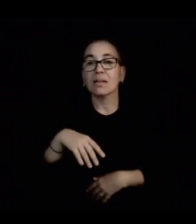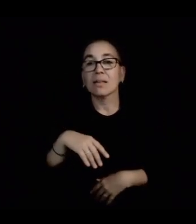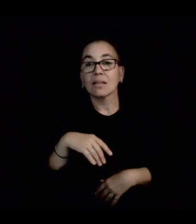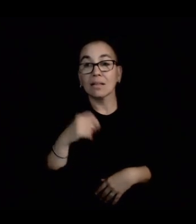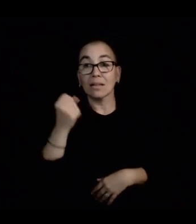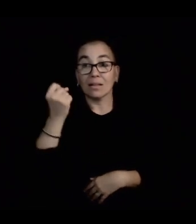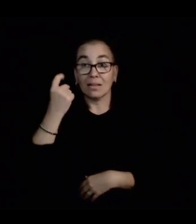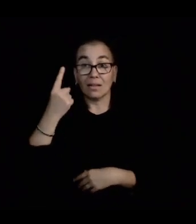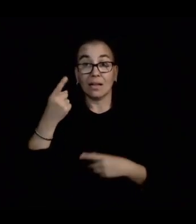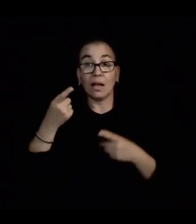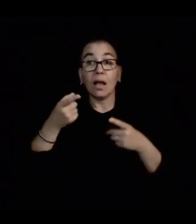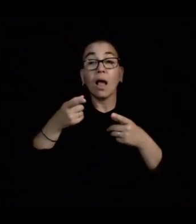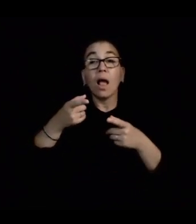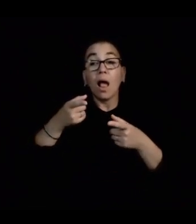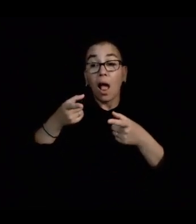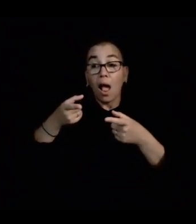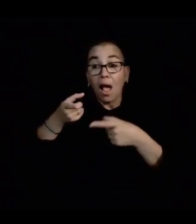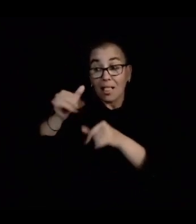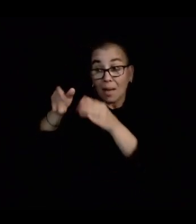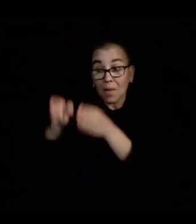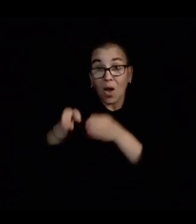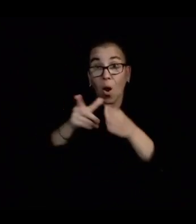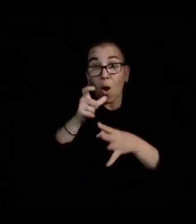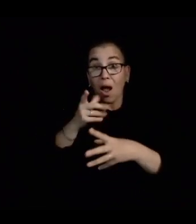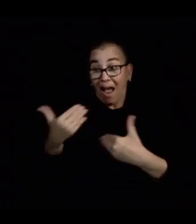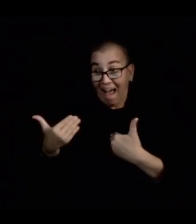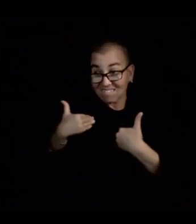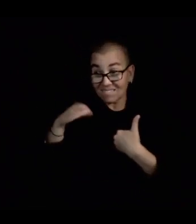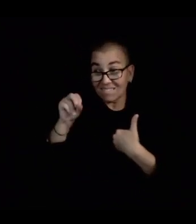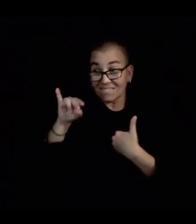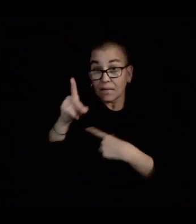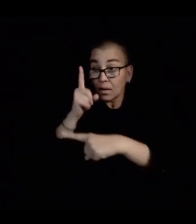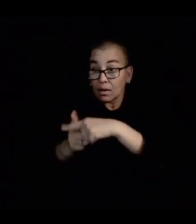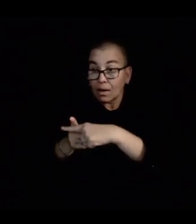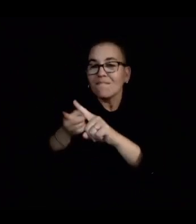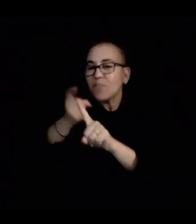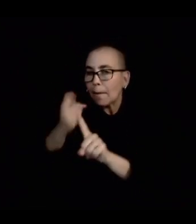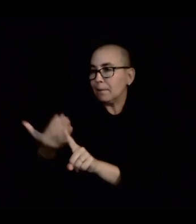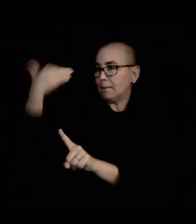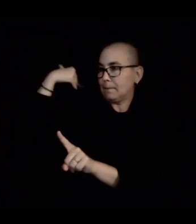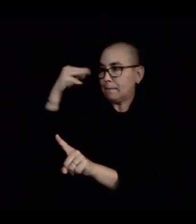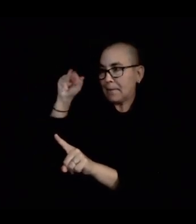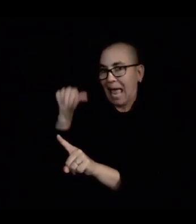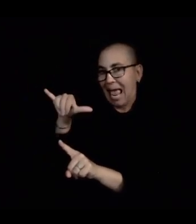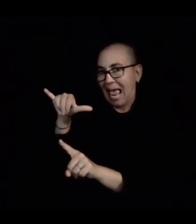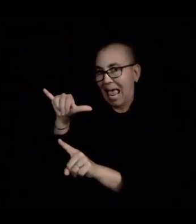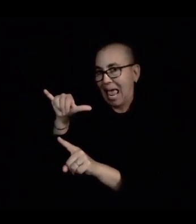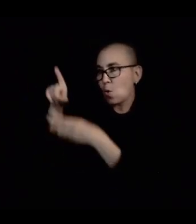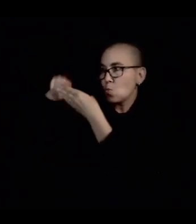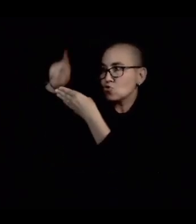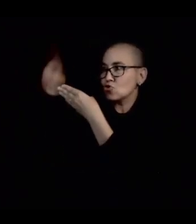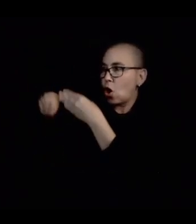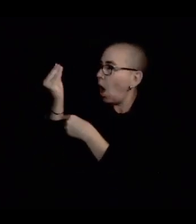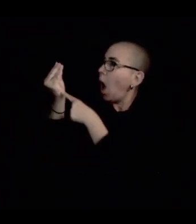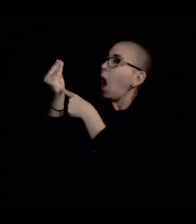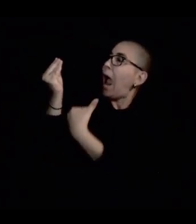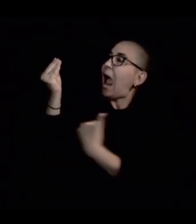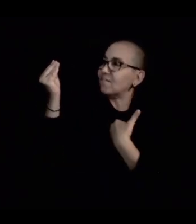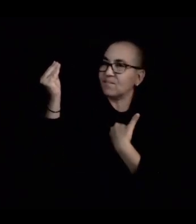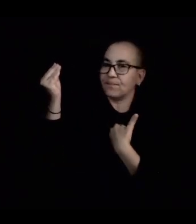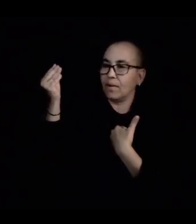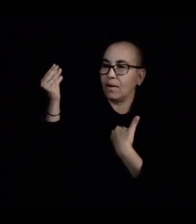will check, and there have been a couple of cases since then. We worked with the facility. We have a team, a workplace